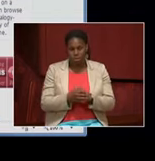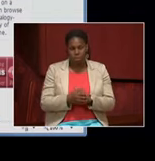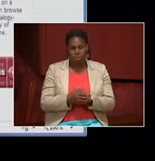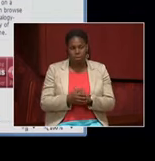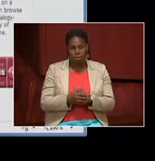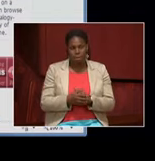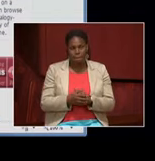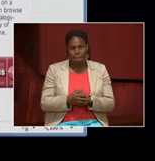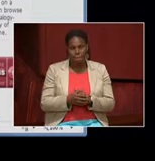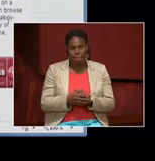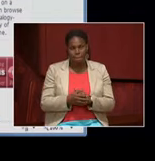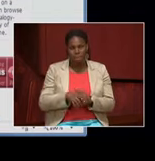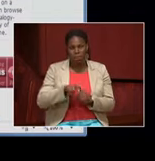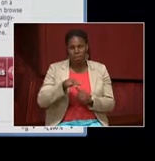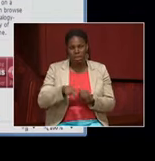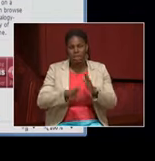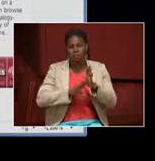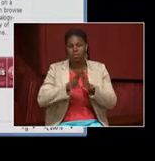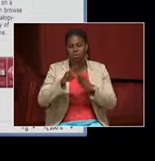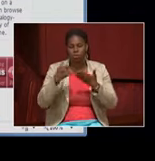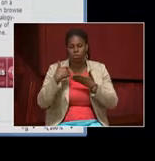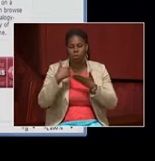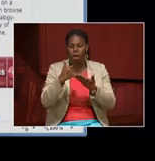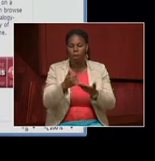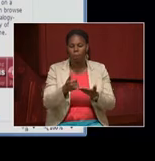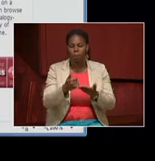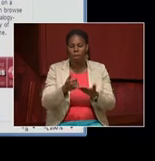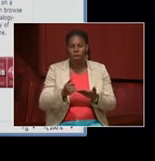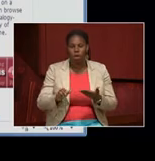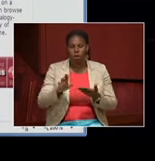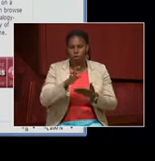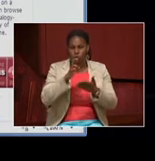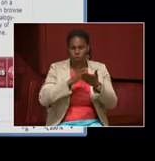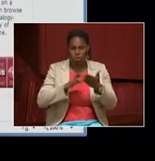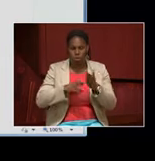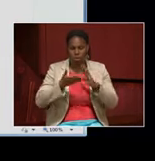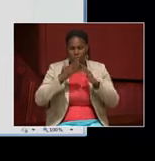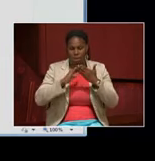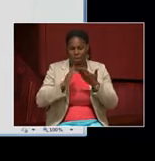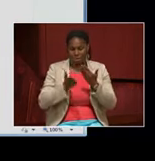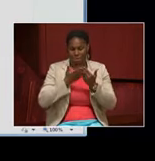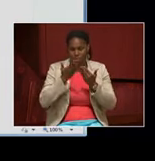these are developed to help make your research easier, we hope.